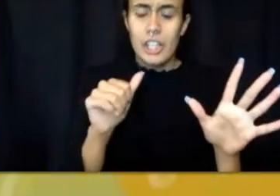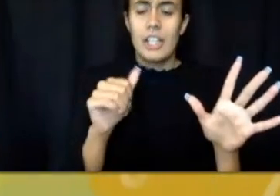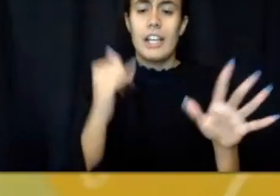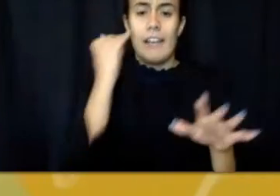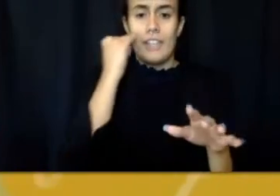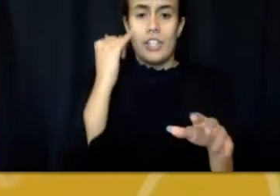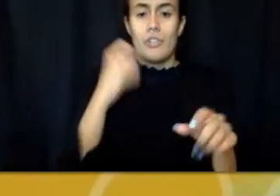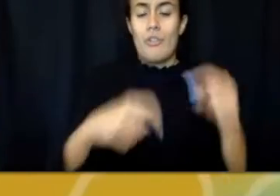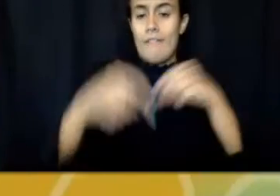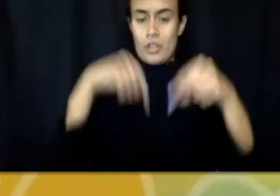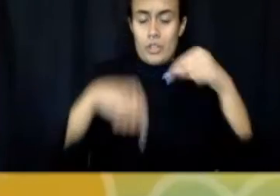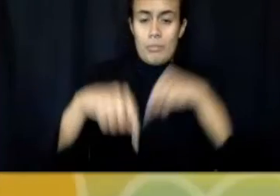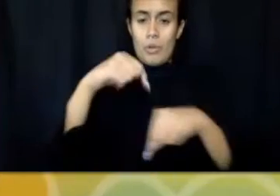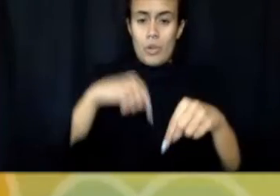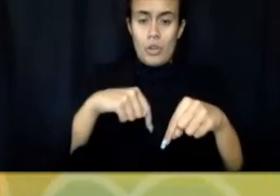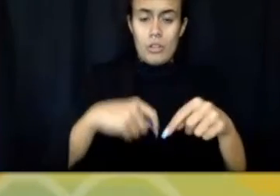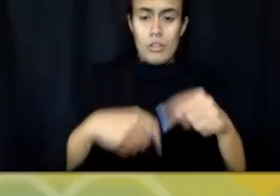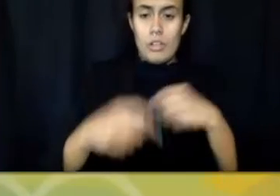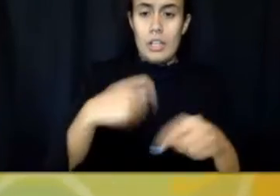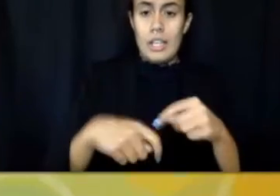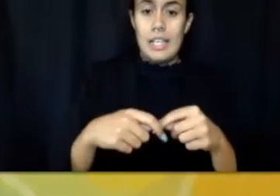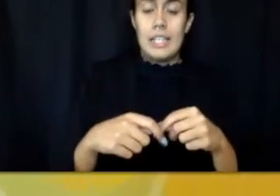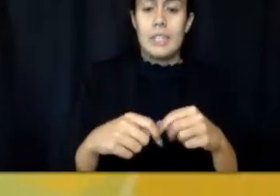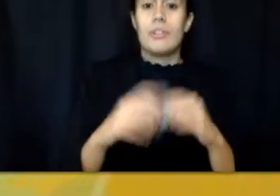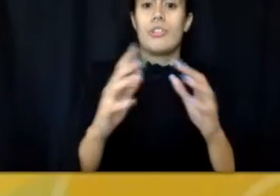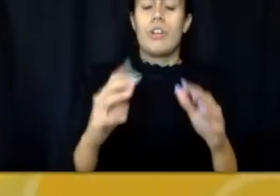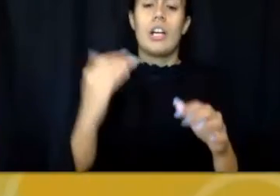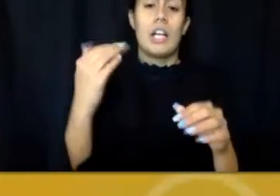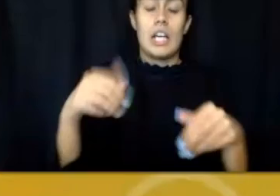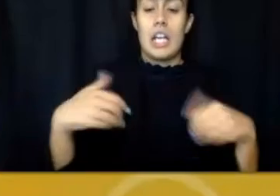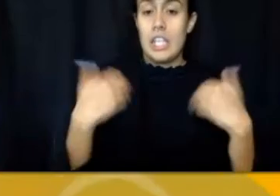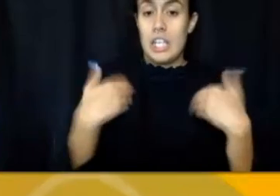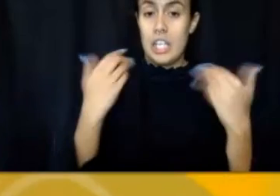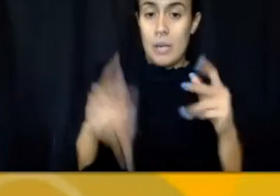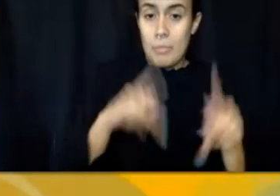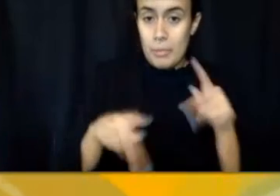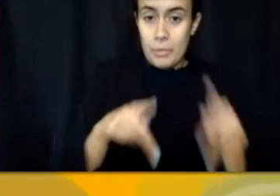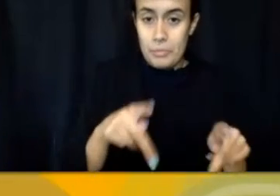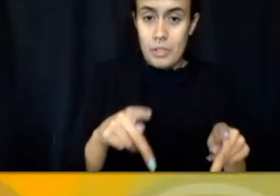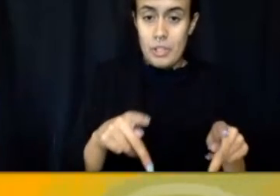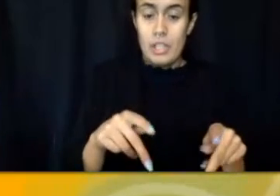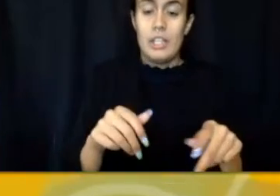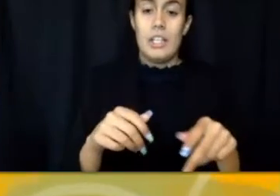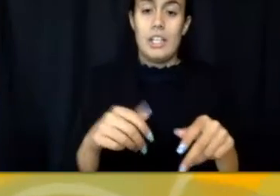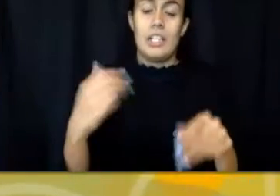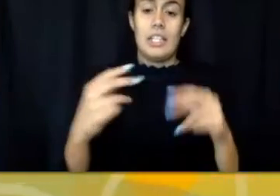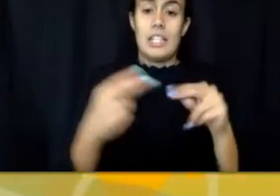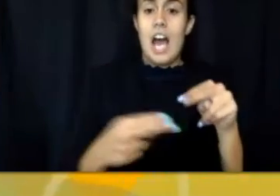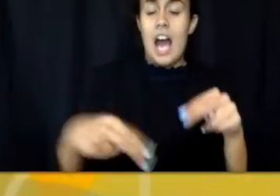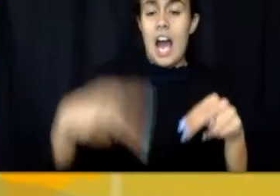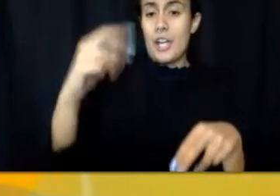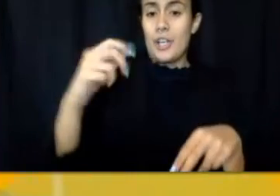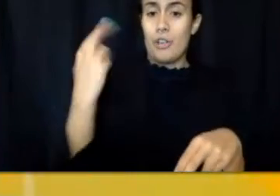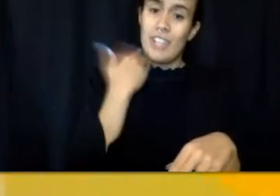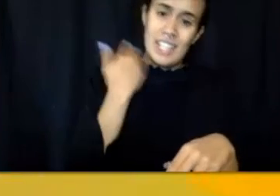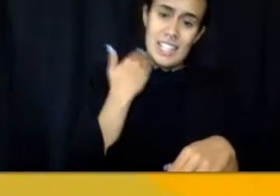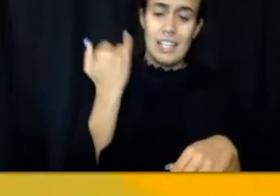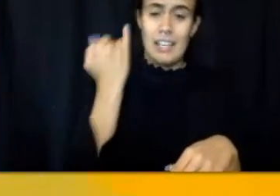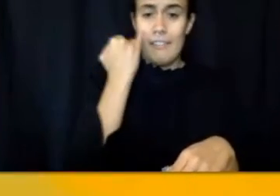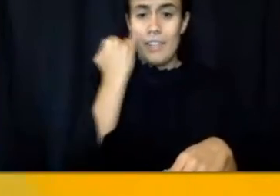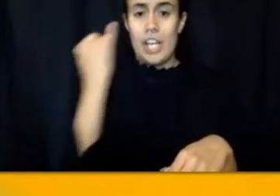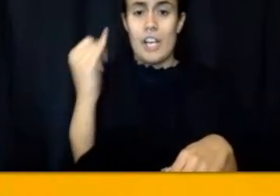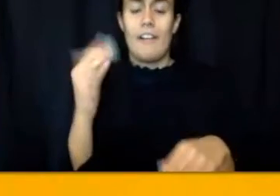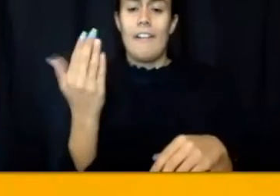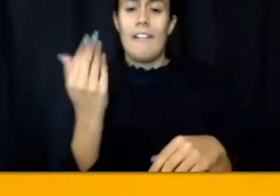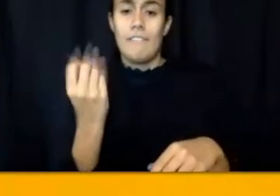it's reversible. And even among young people, the risk is higher the younger someone is, much higher for a 15-year-old